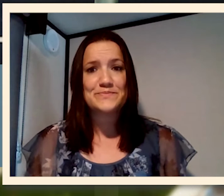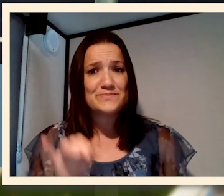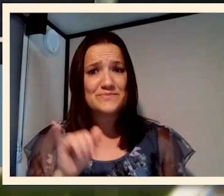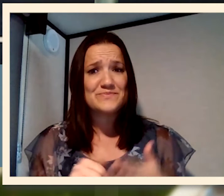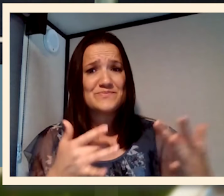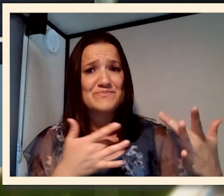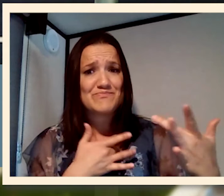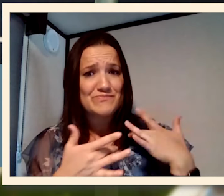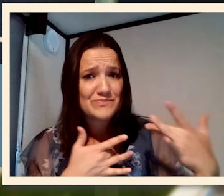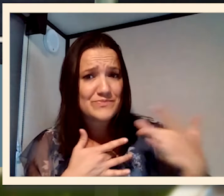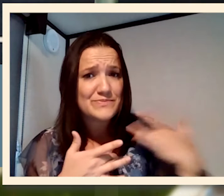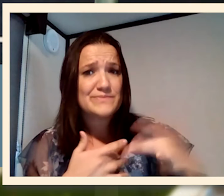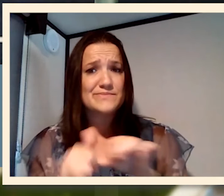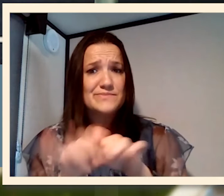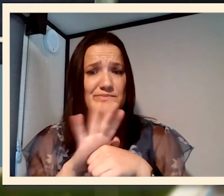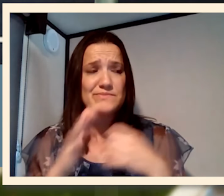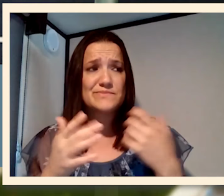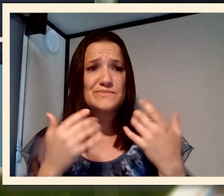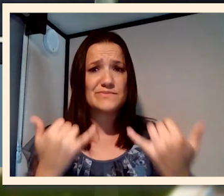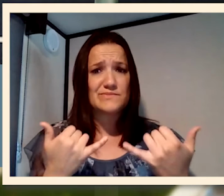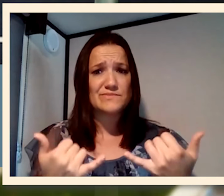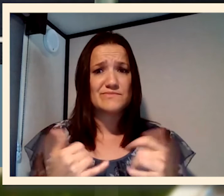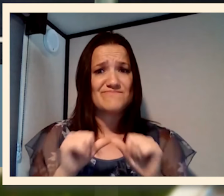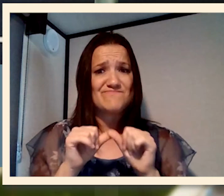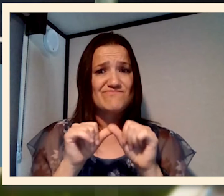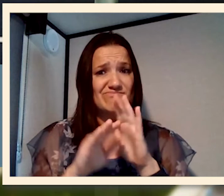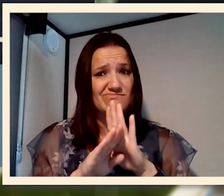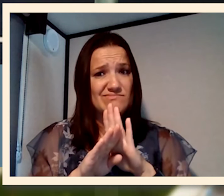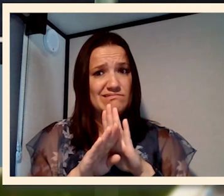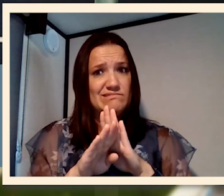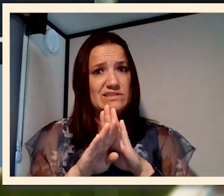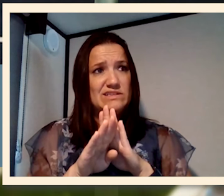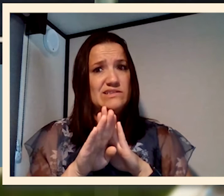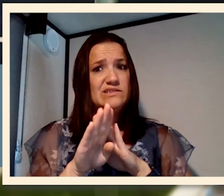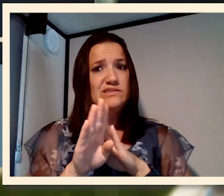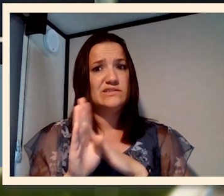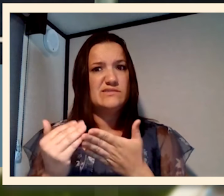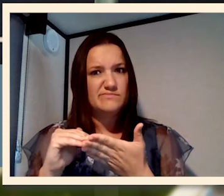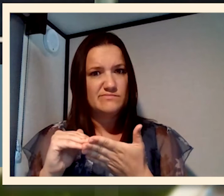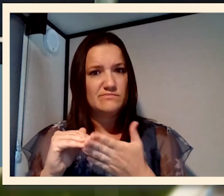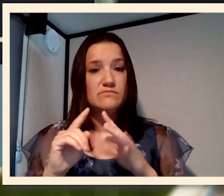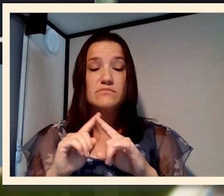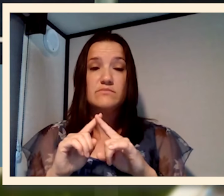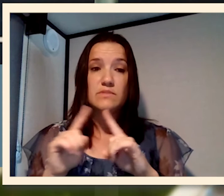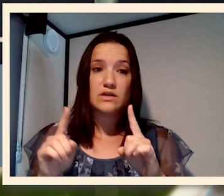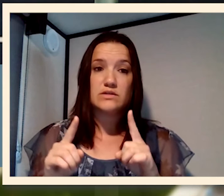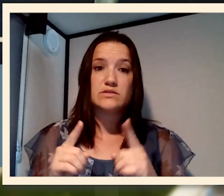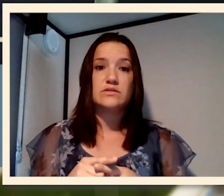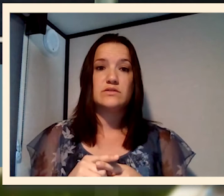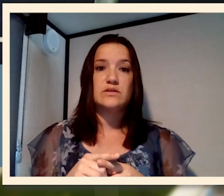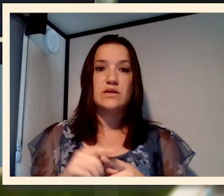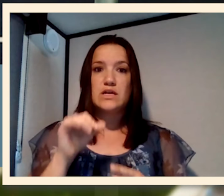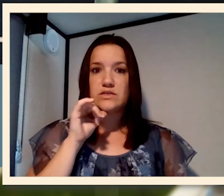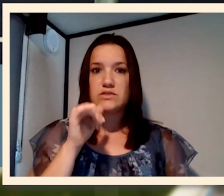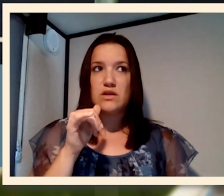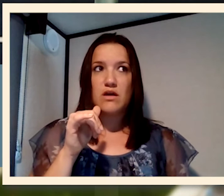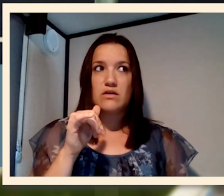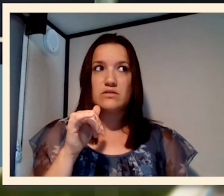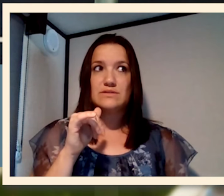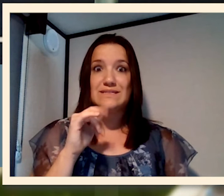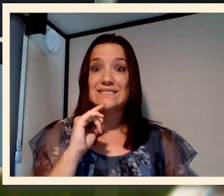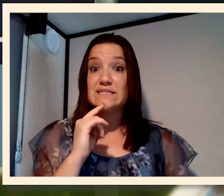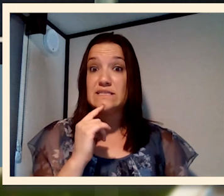So, you know, definitely kind of concerned that our COVID numbers appear to be steadily rising, but good to